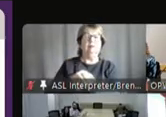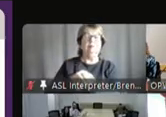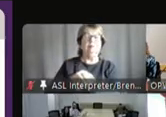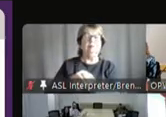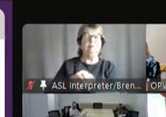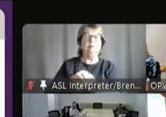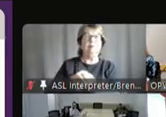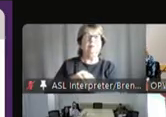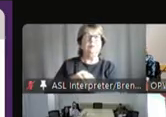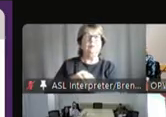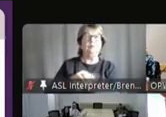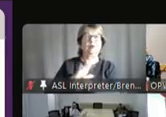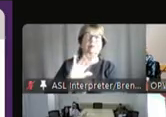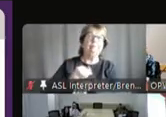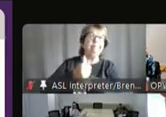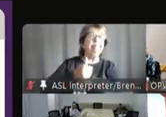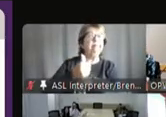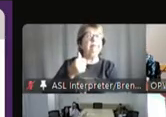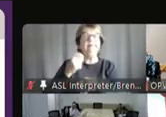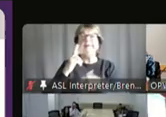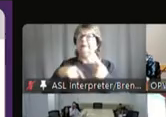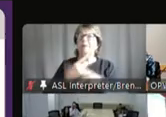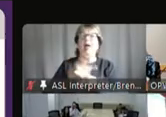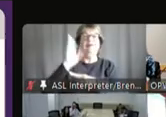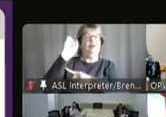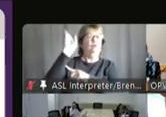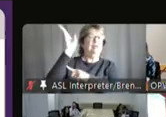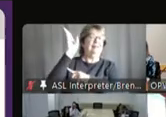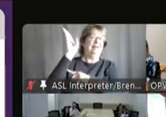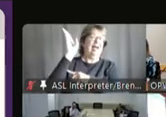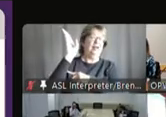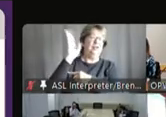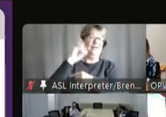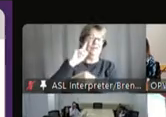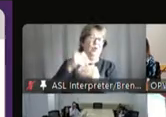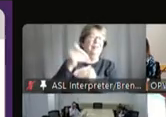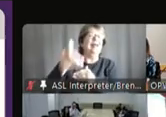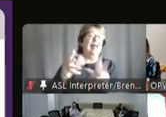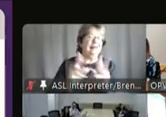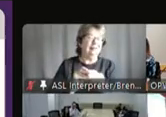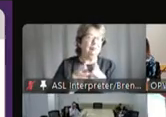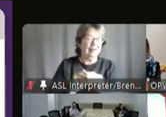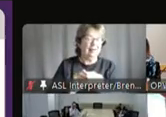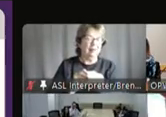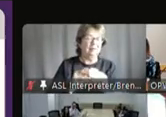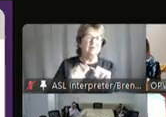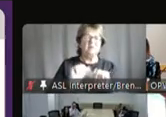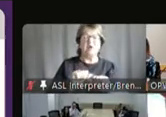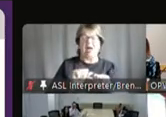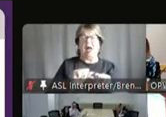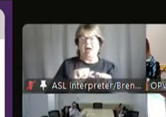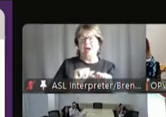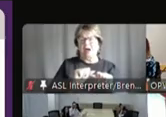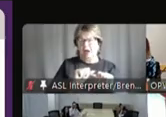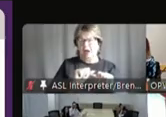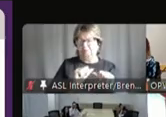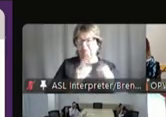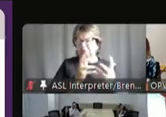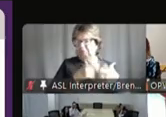getting some kind of presentation together for the next meeting. We could put that together.